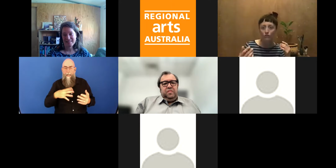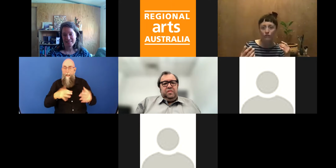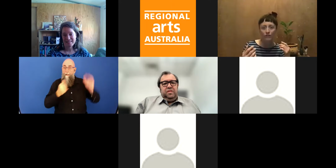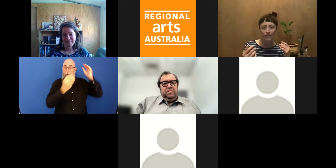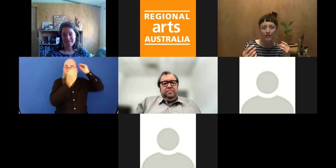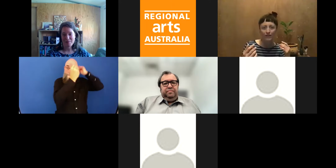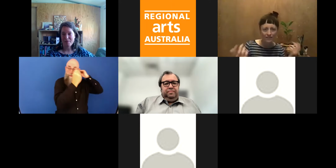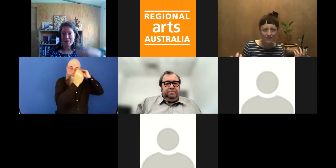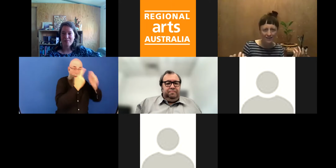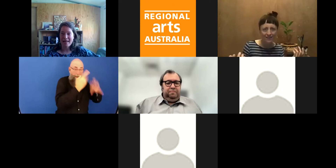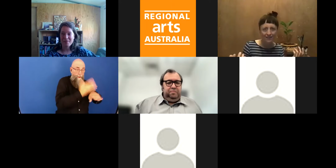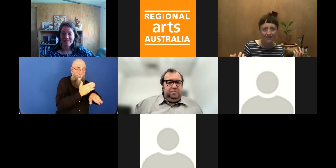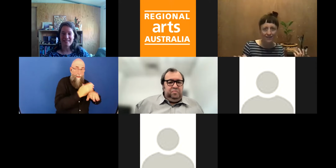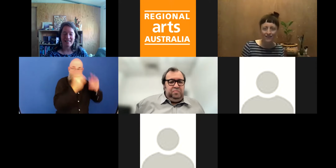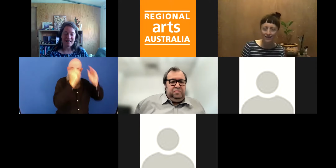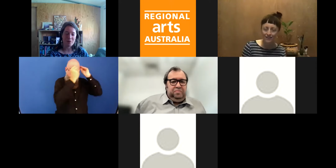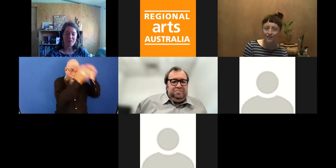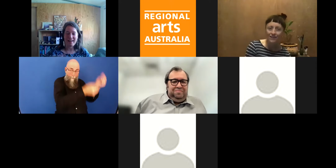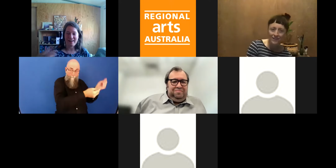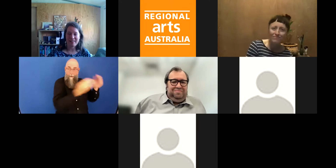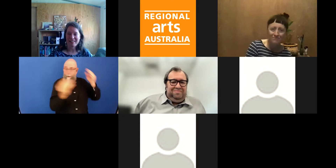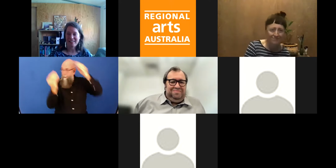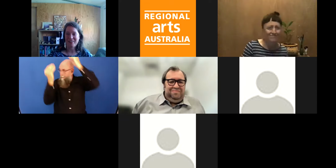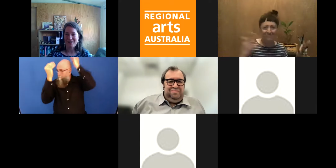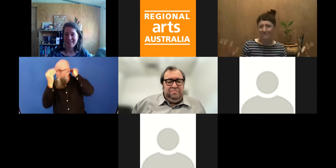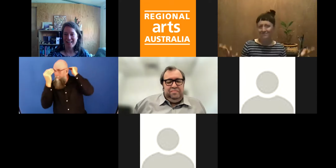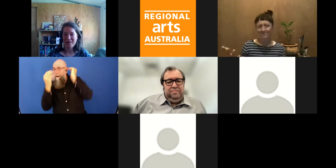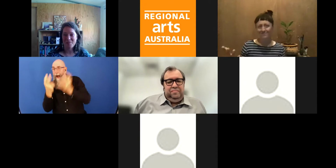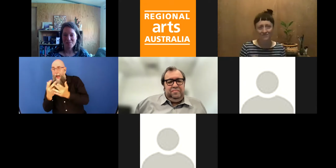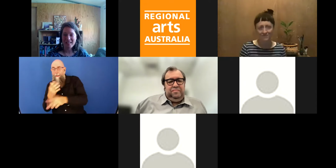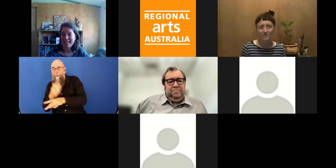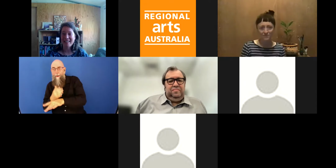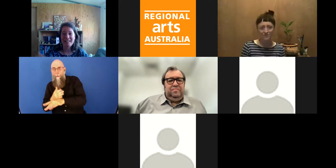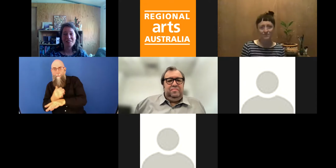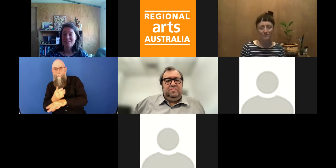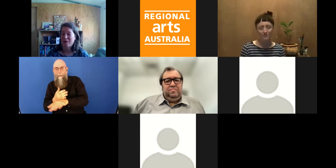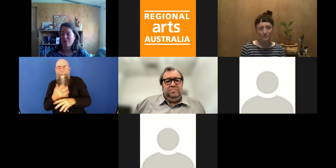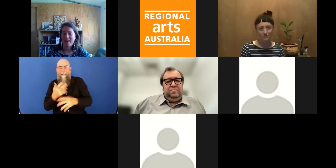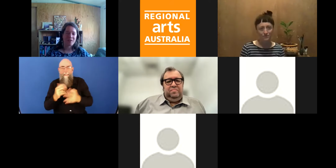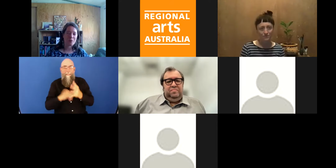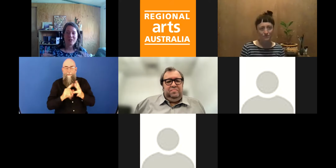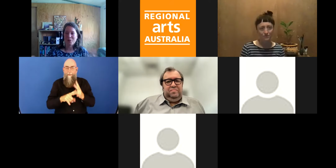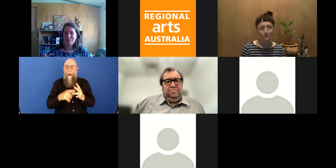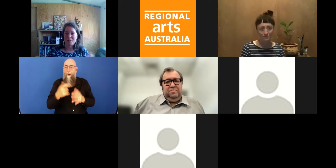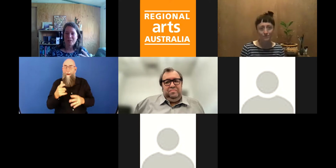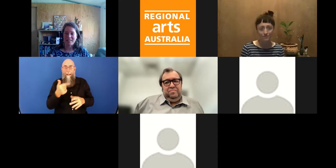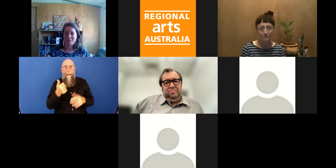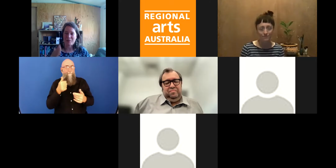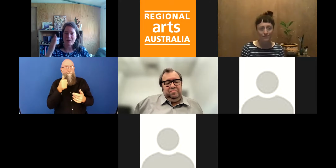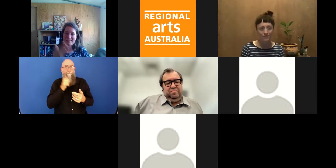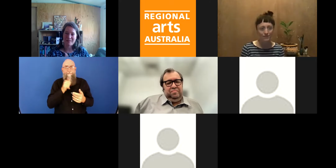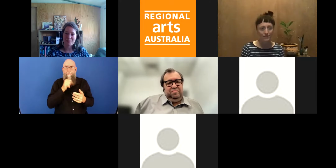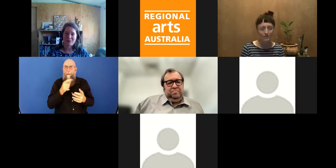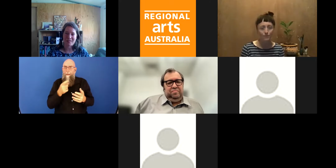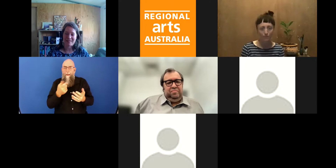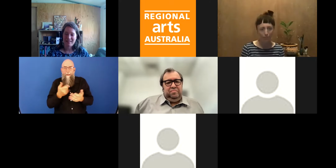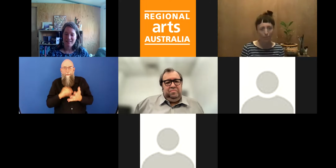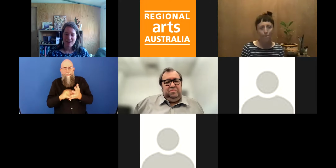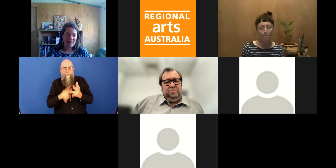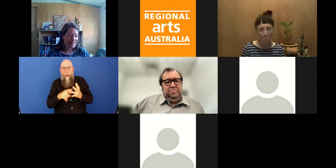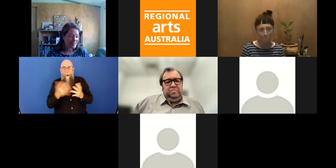off and people are babysitting or they're you know um needing a lift somewhere or you know so what do you do and where's the